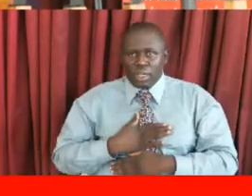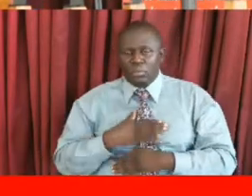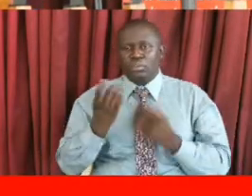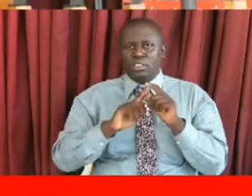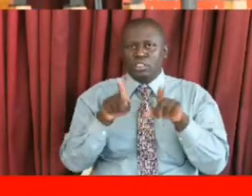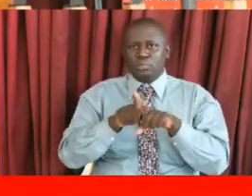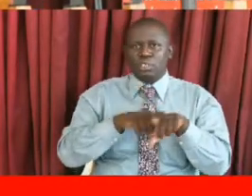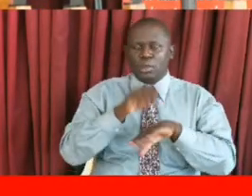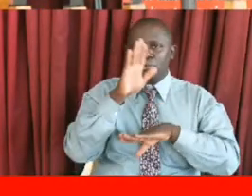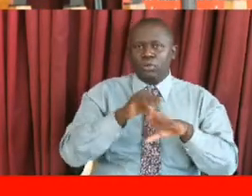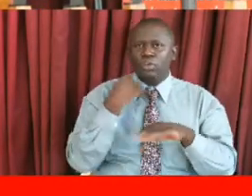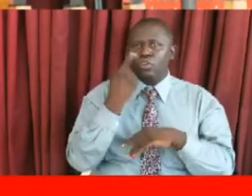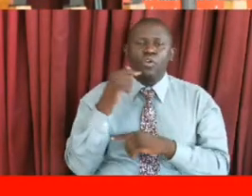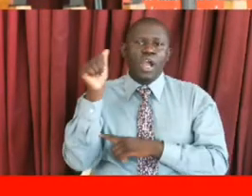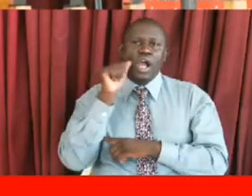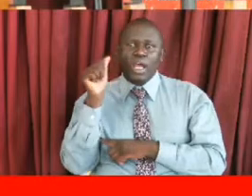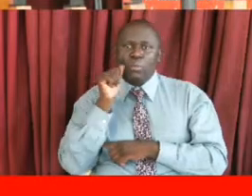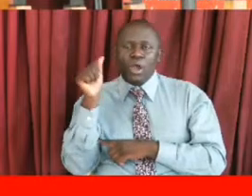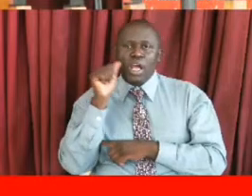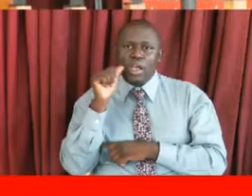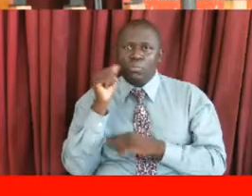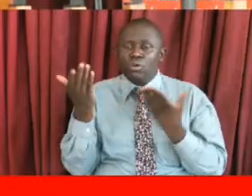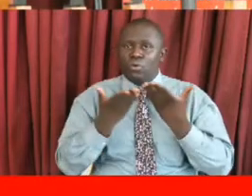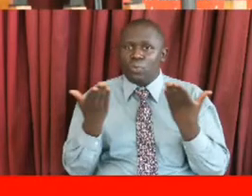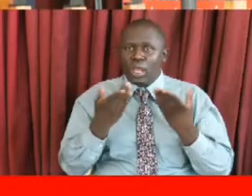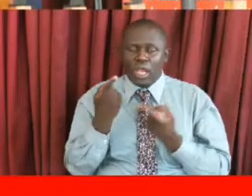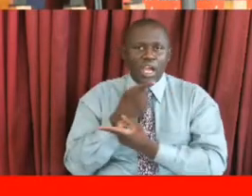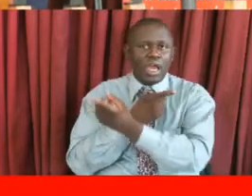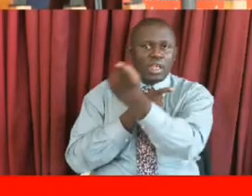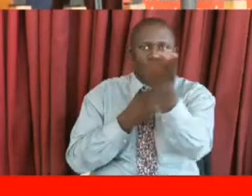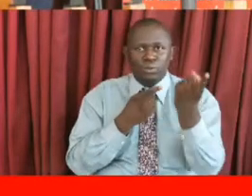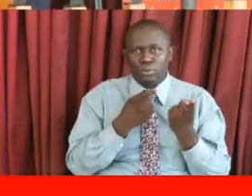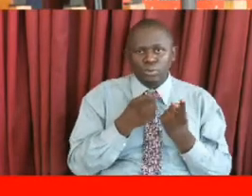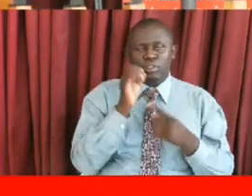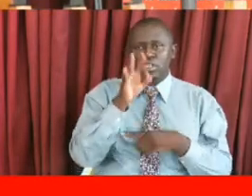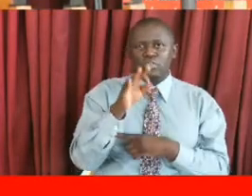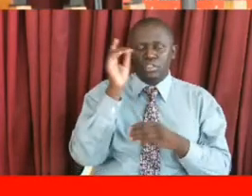Eden where if he is